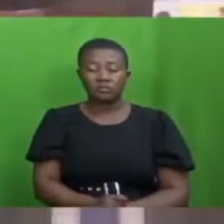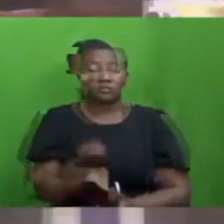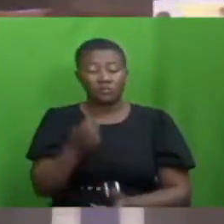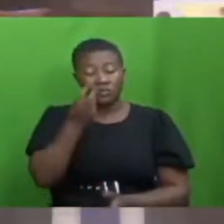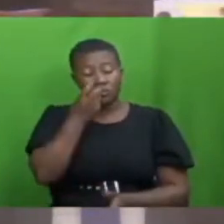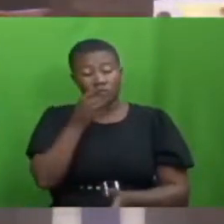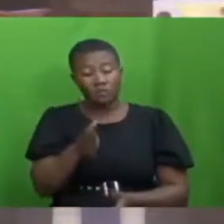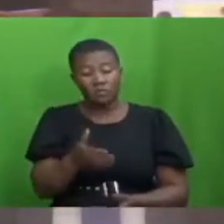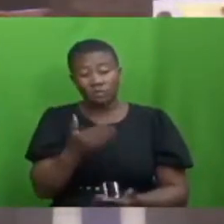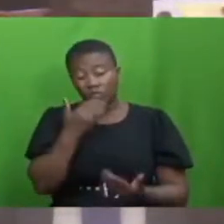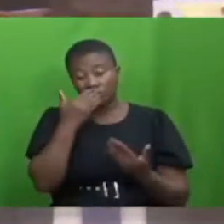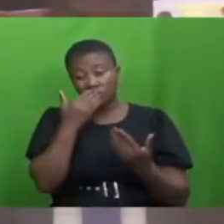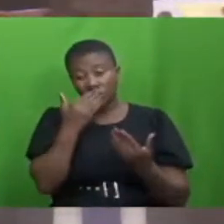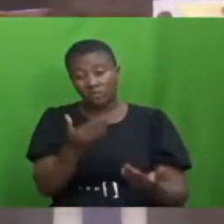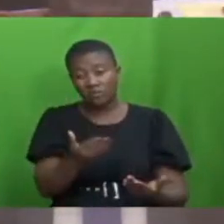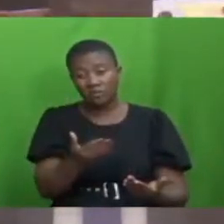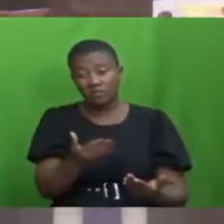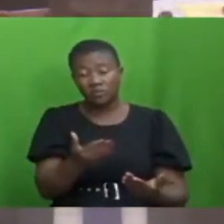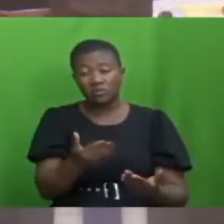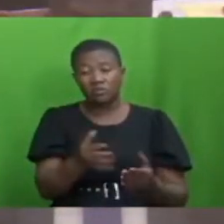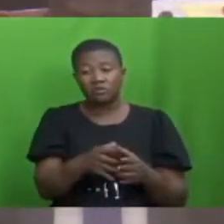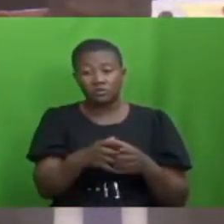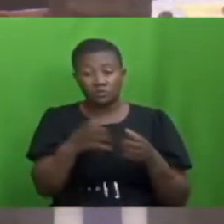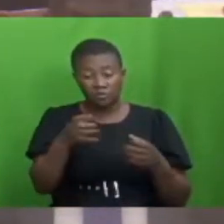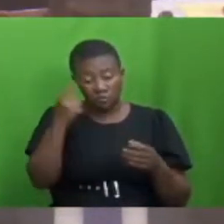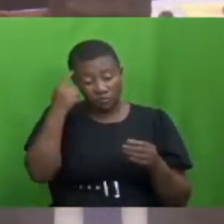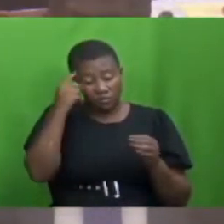Yes, Minority Leader.